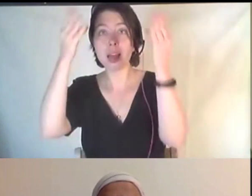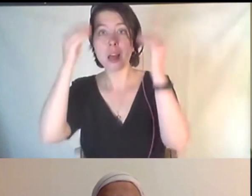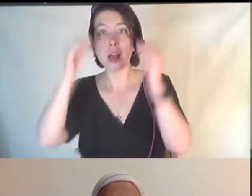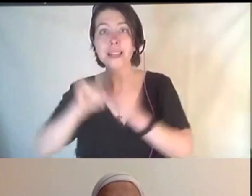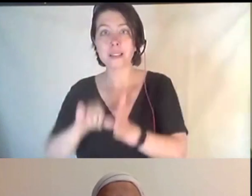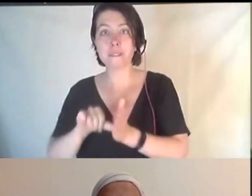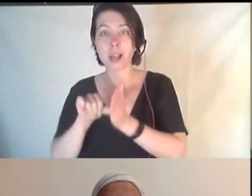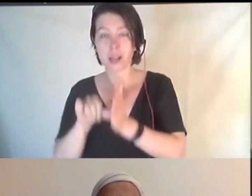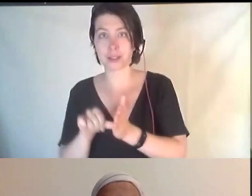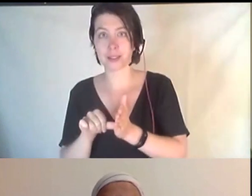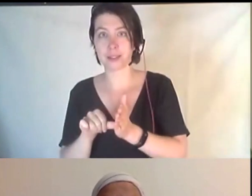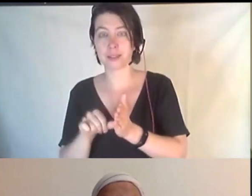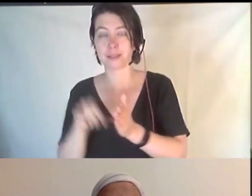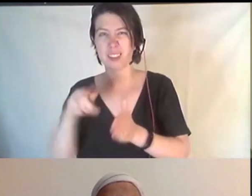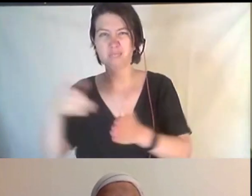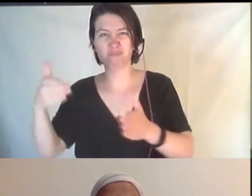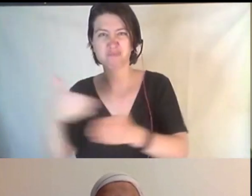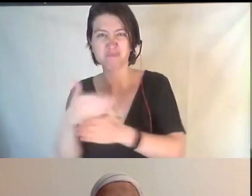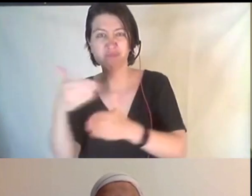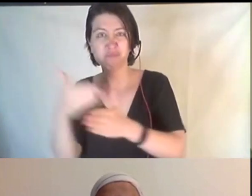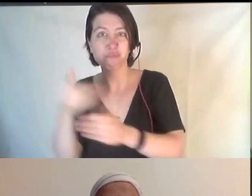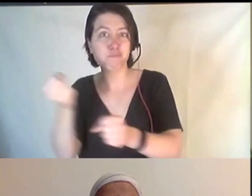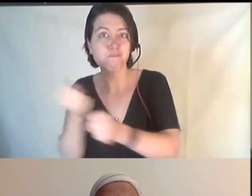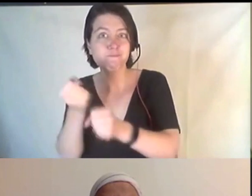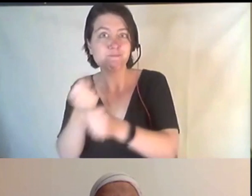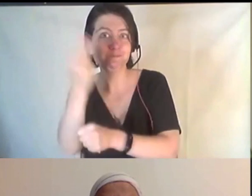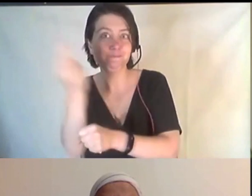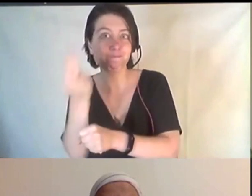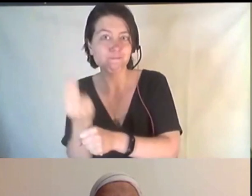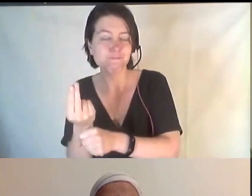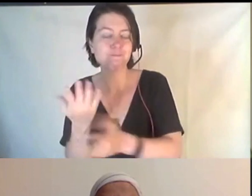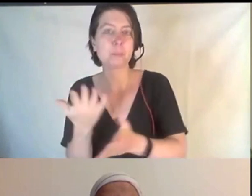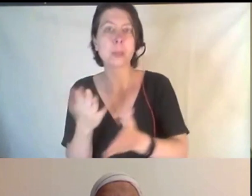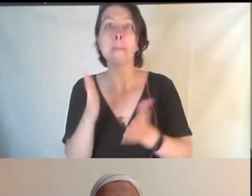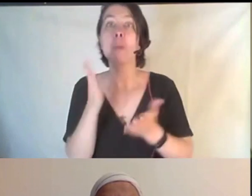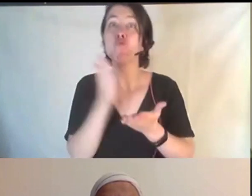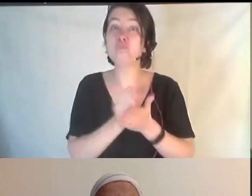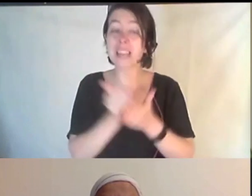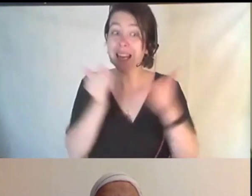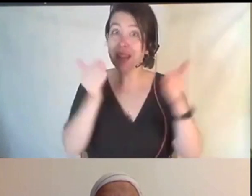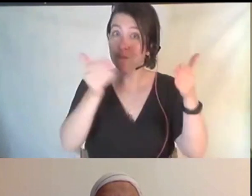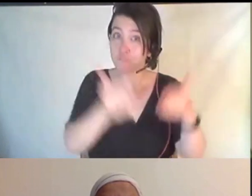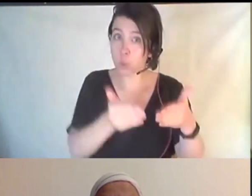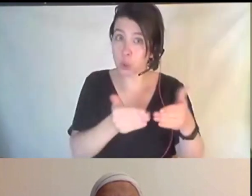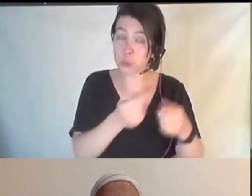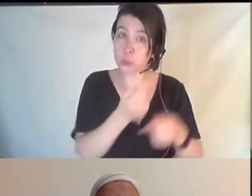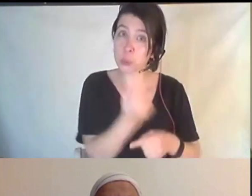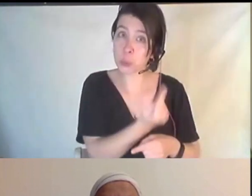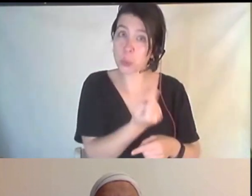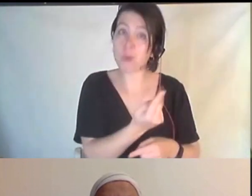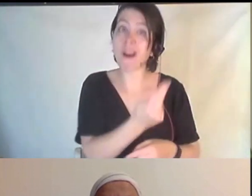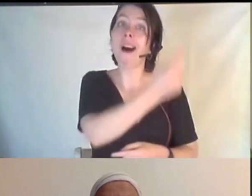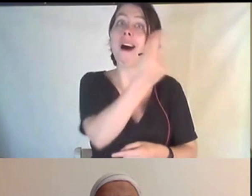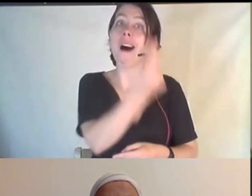we're specifically involved in and interested in is really helping artists with learning disabilities who want to